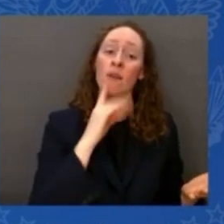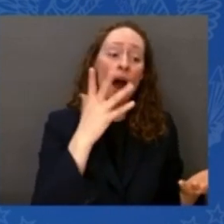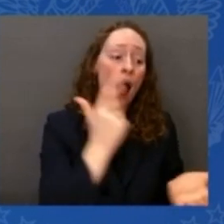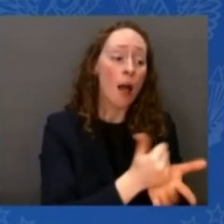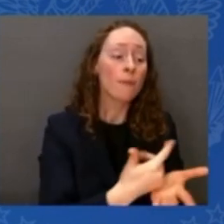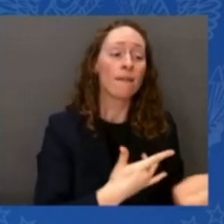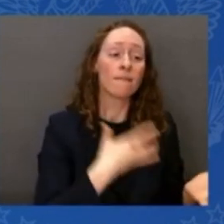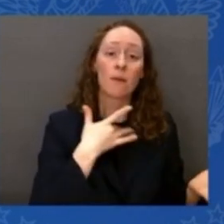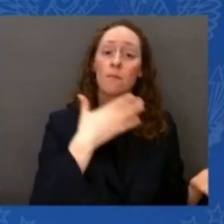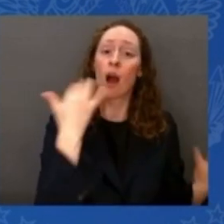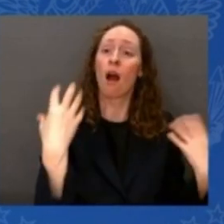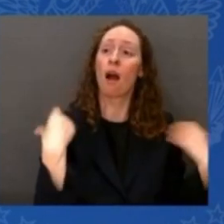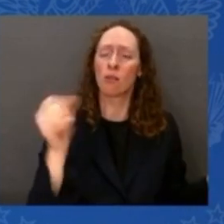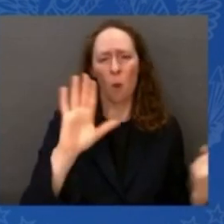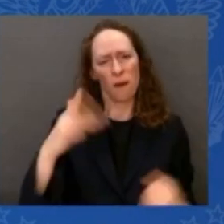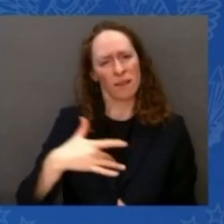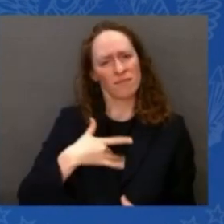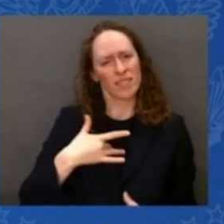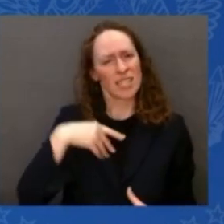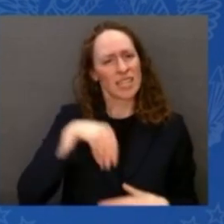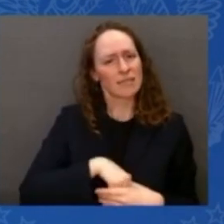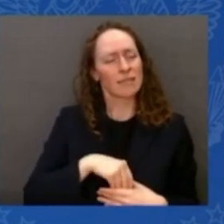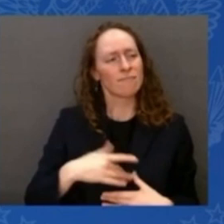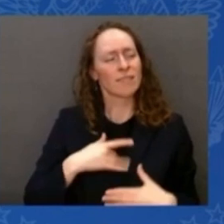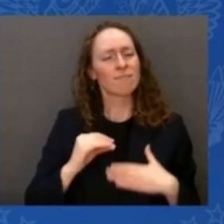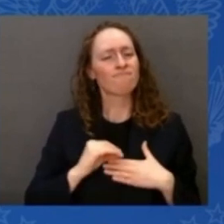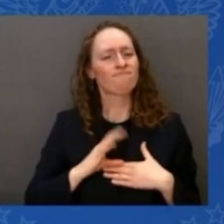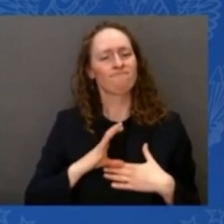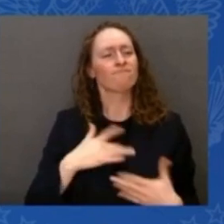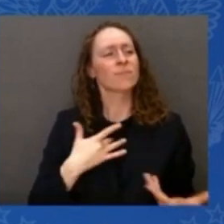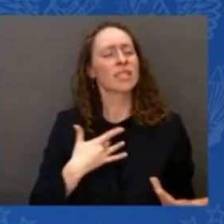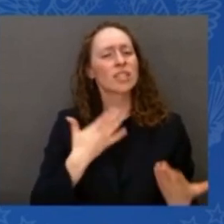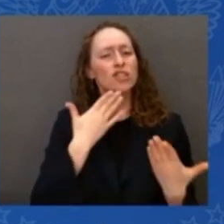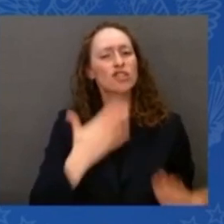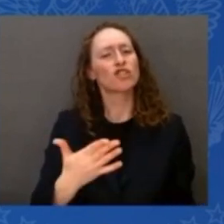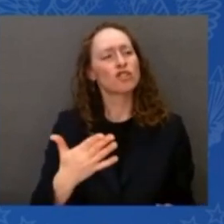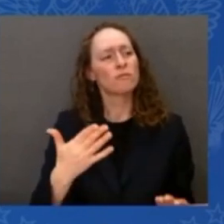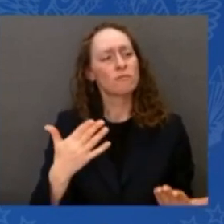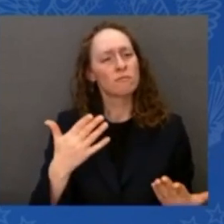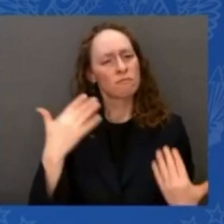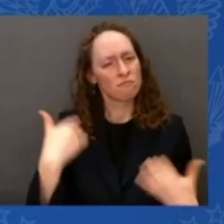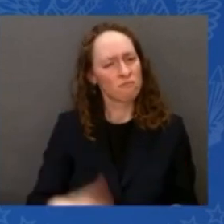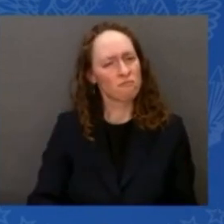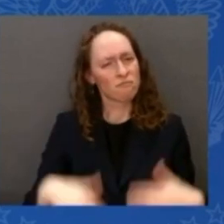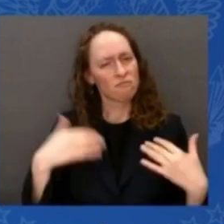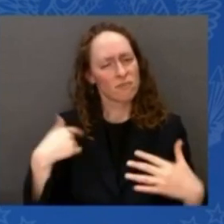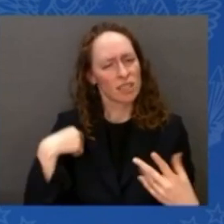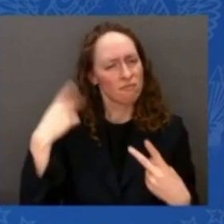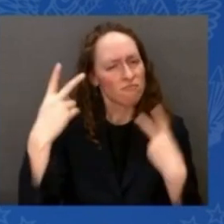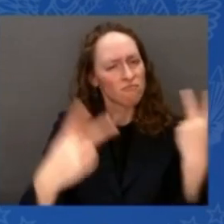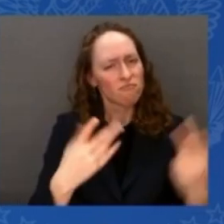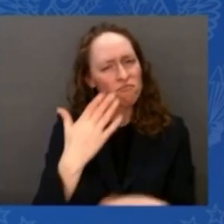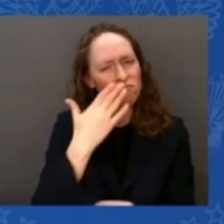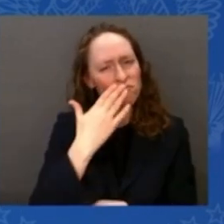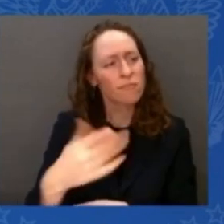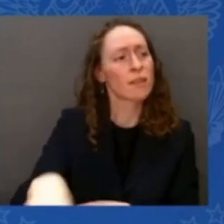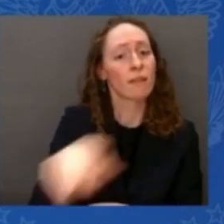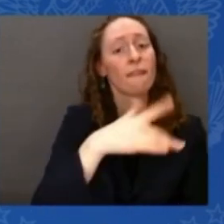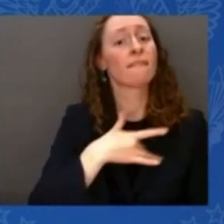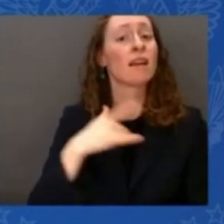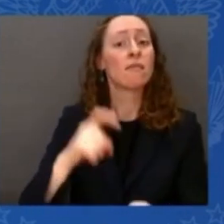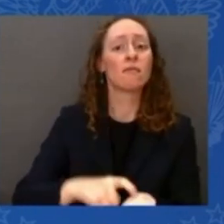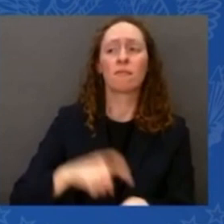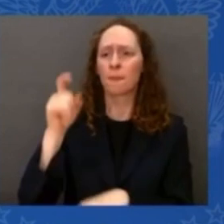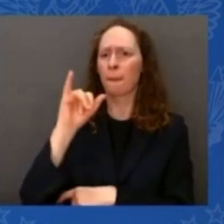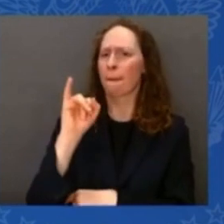deserve. Peace of mind that comes from knowing that an illness, if it strikes or an accident occurs, you can get quality medical care and recover